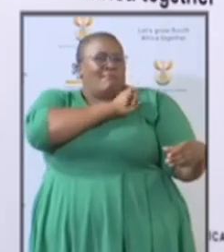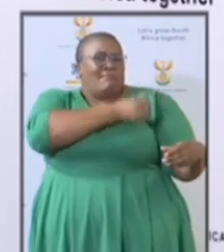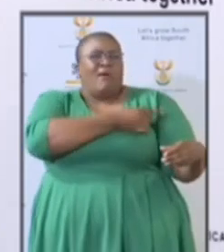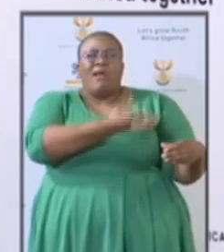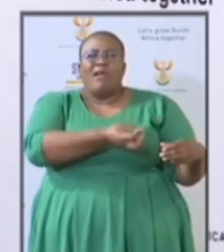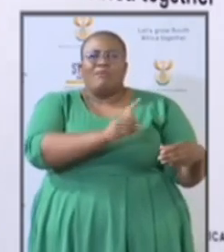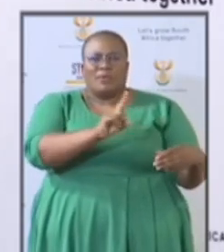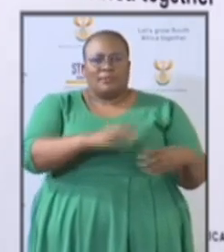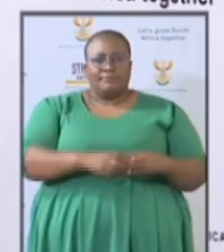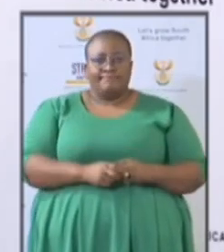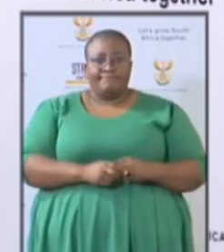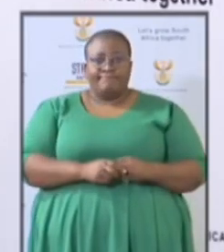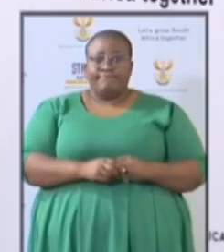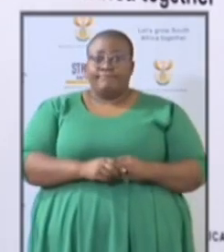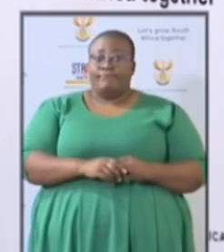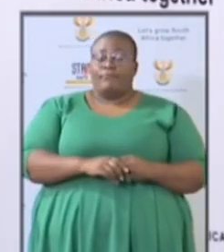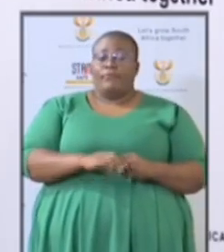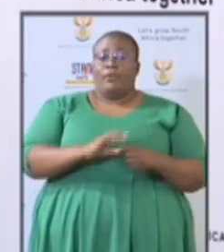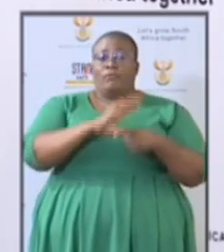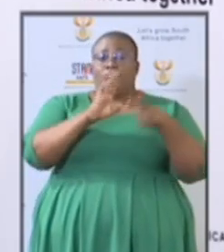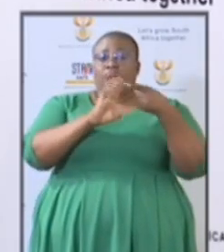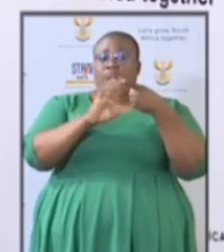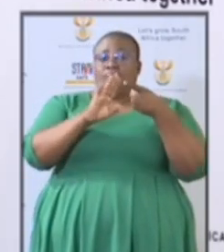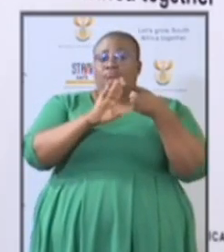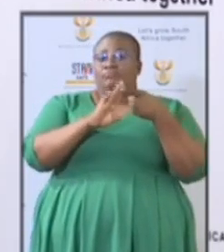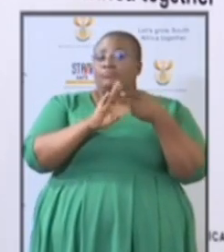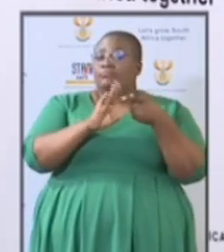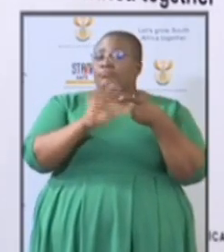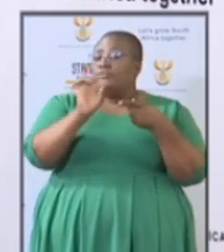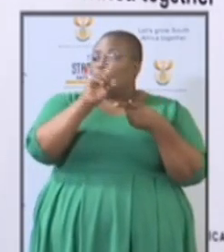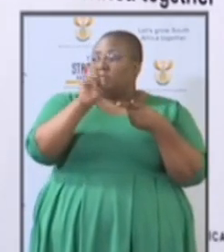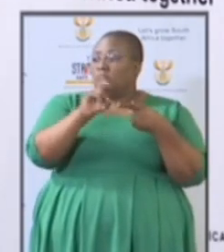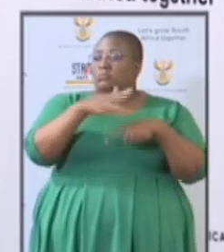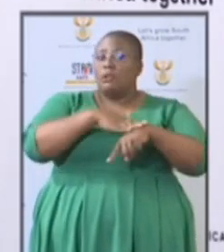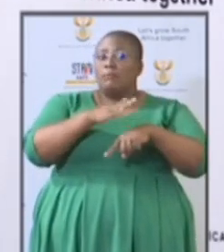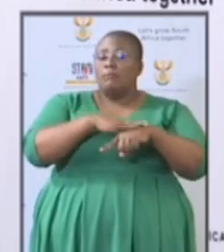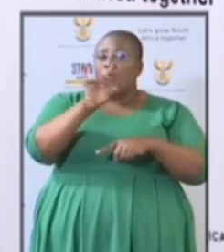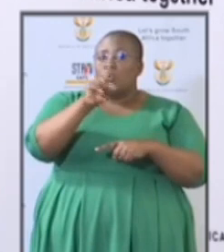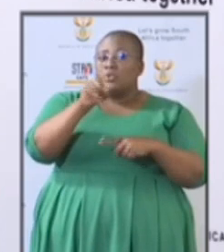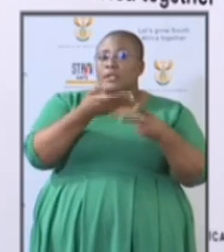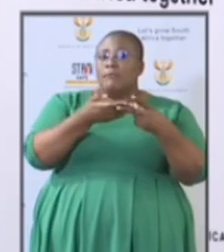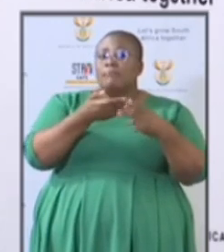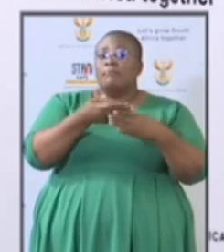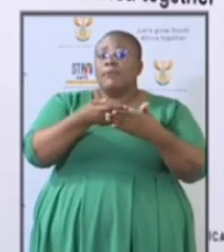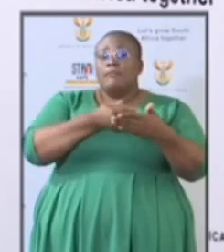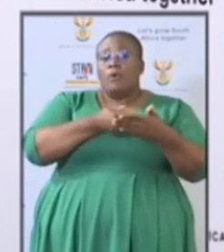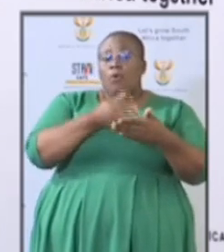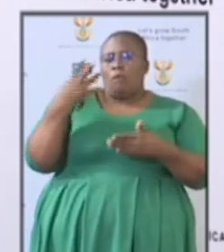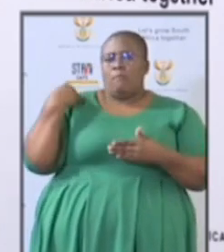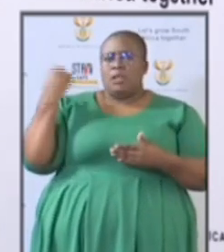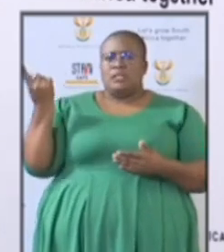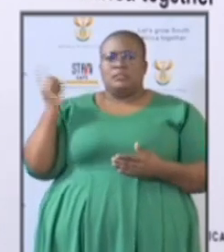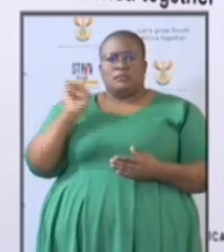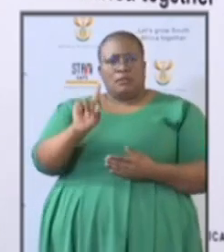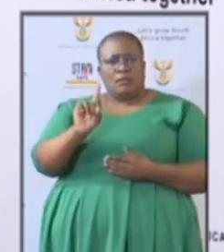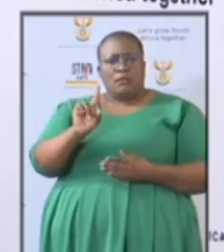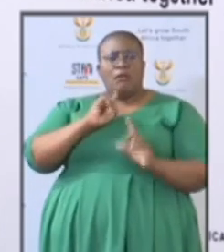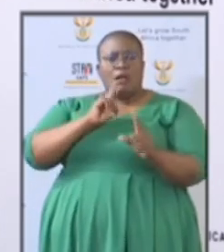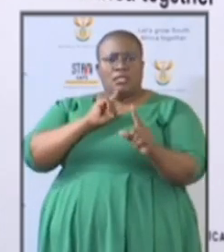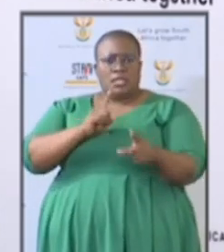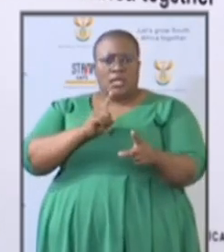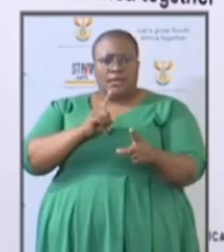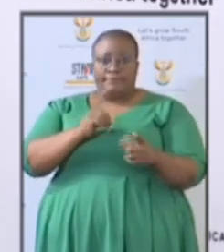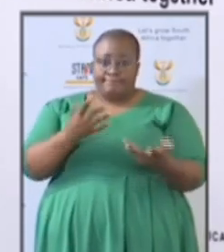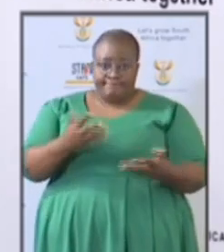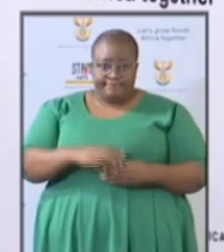Okay, that's the first question. Can I take any more questions before I ask the minister? Is there a question? Yes,